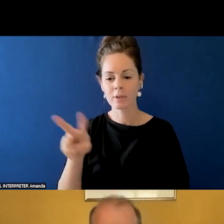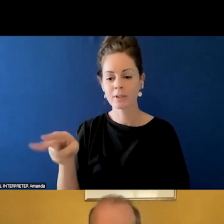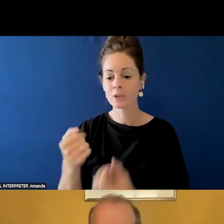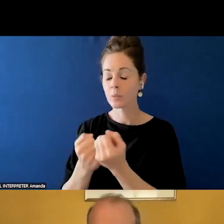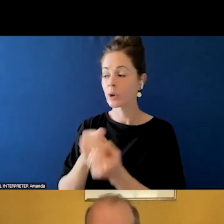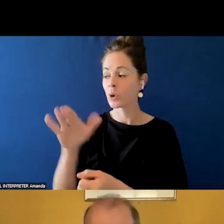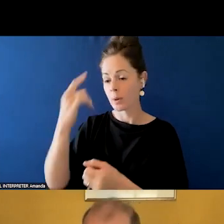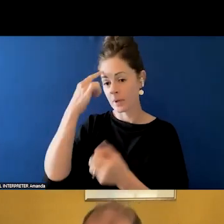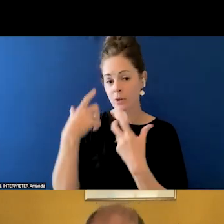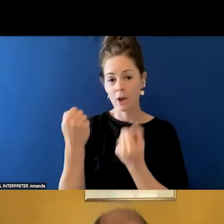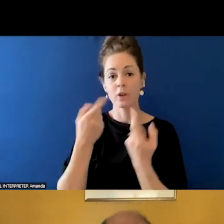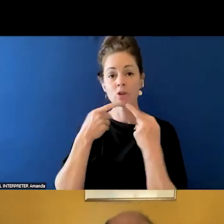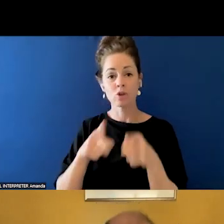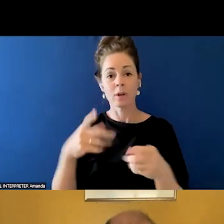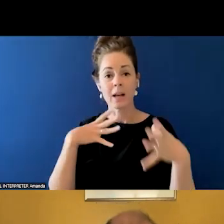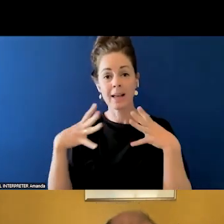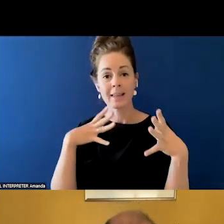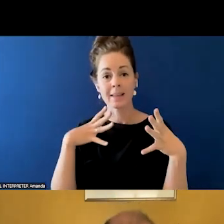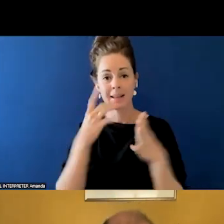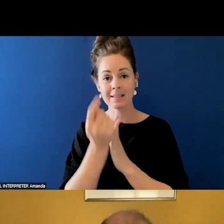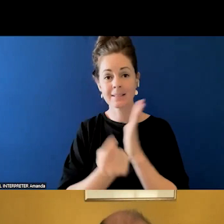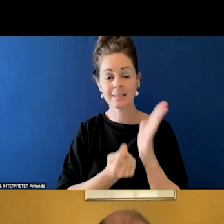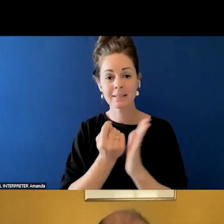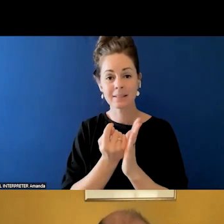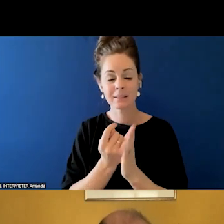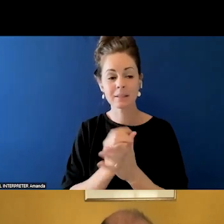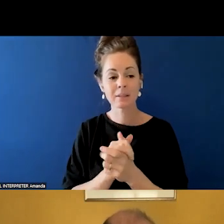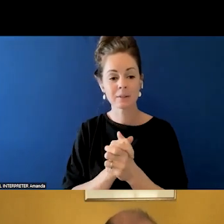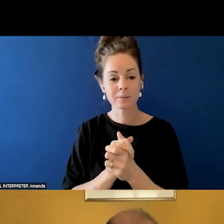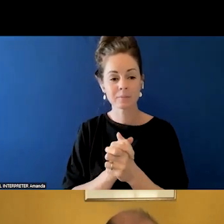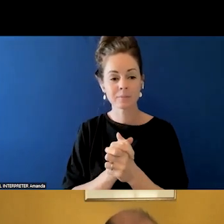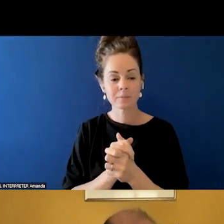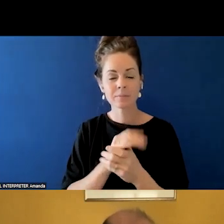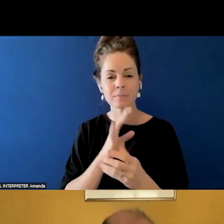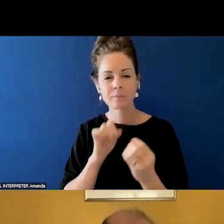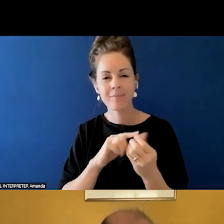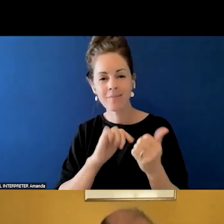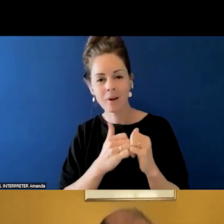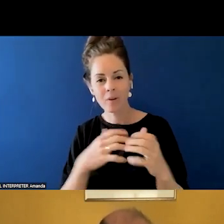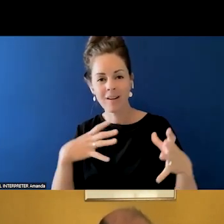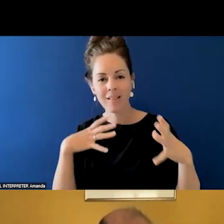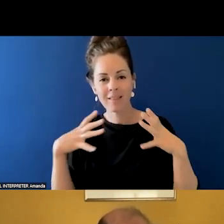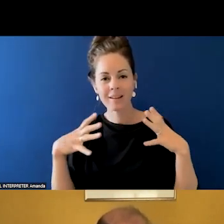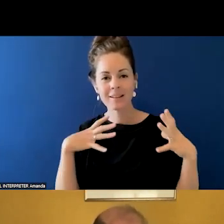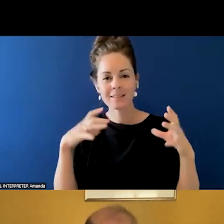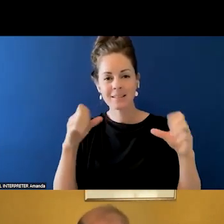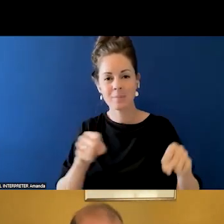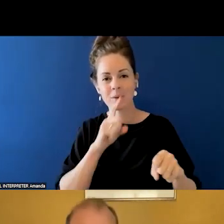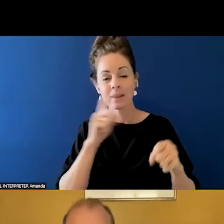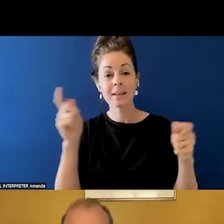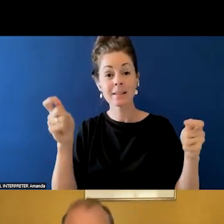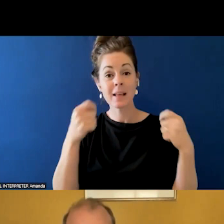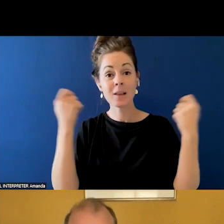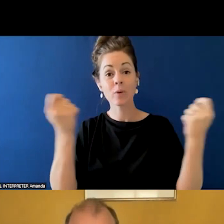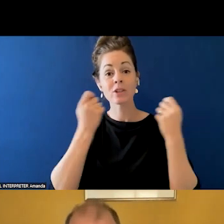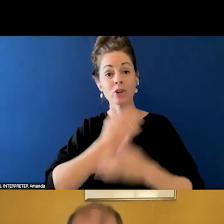health during the holiday season. And they reference how the holidays can be a time of celebration and joy